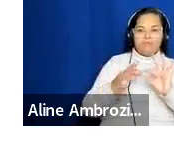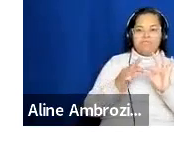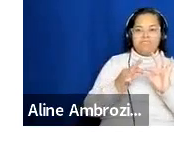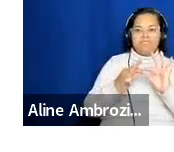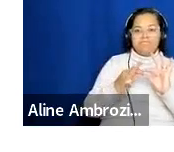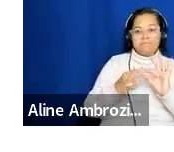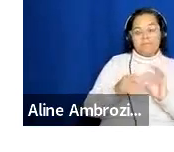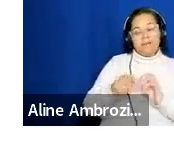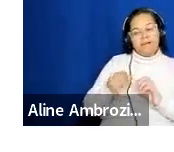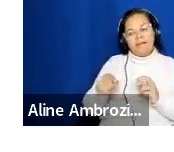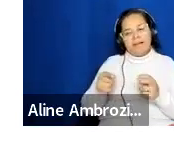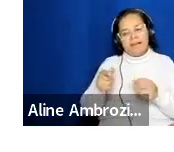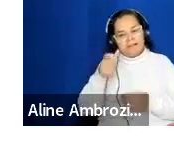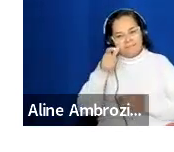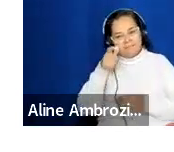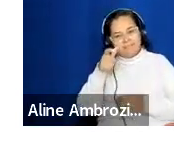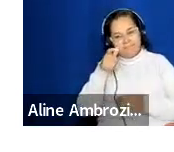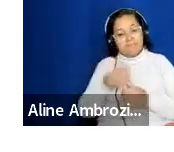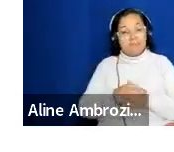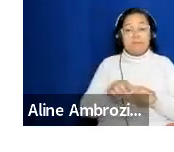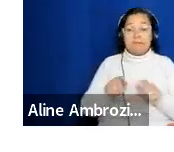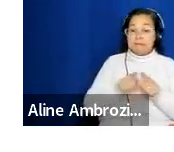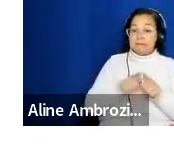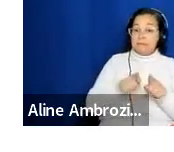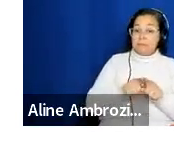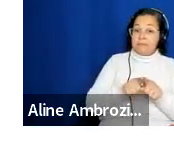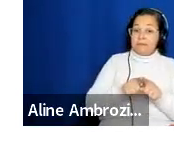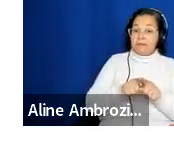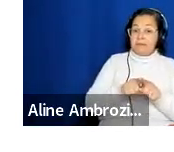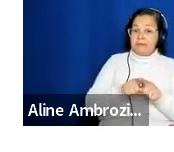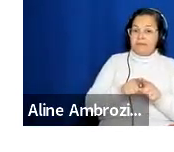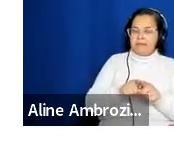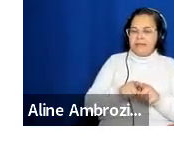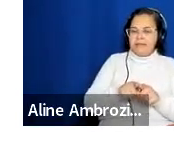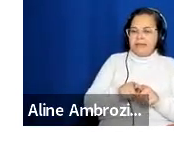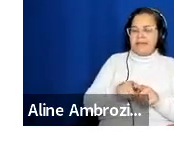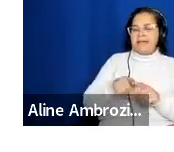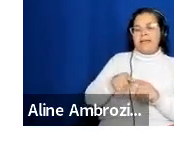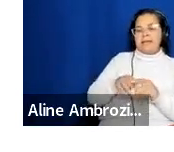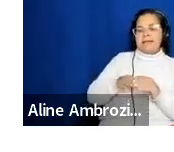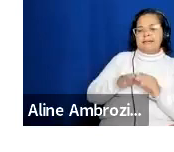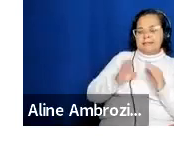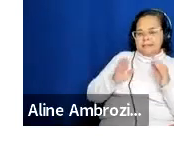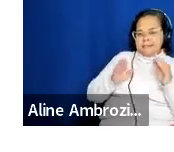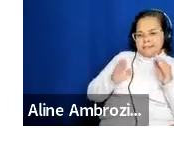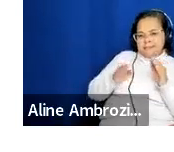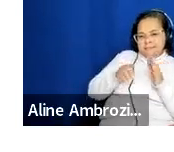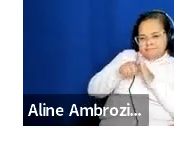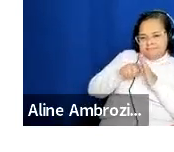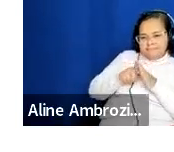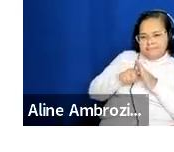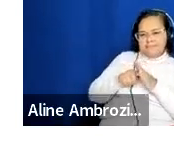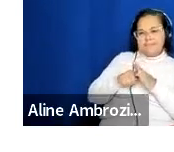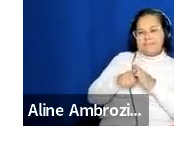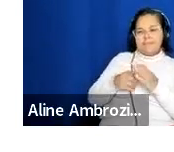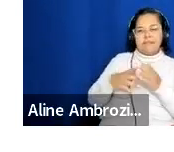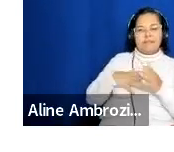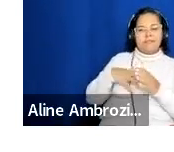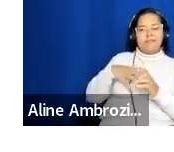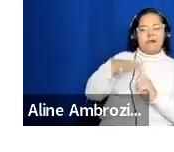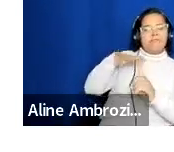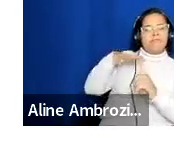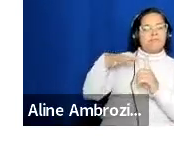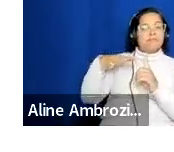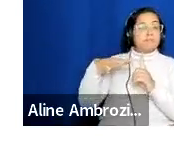particular standpoint, of course. And it's in this sense that Marx's method